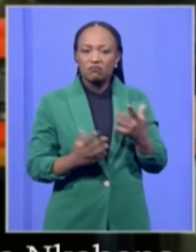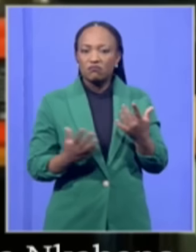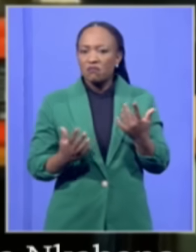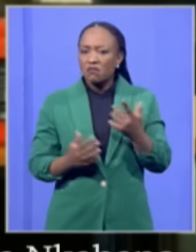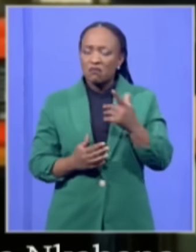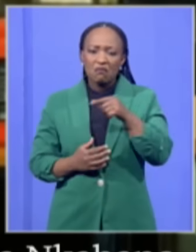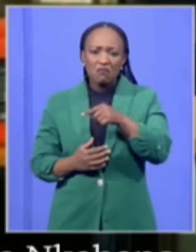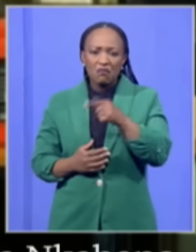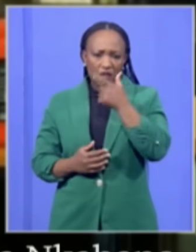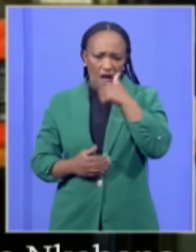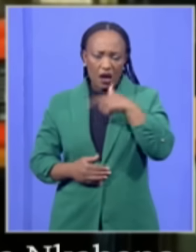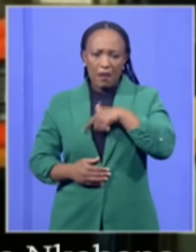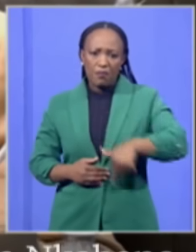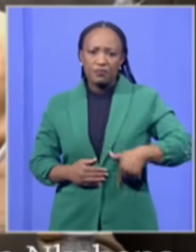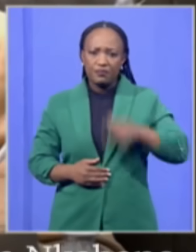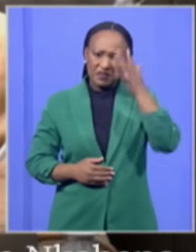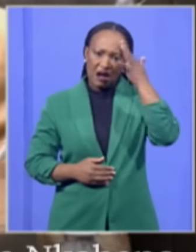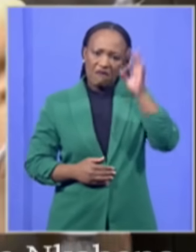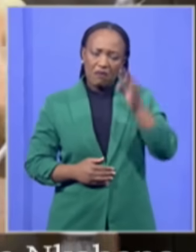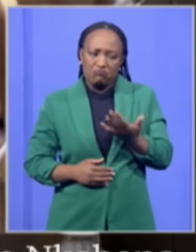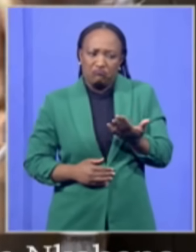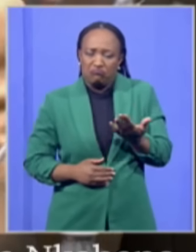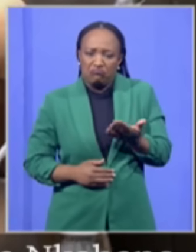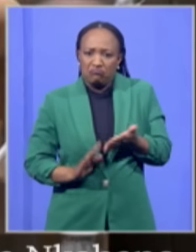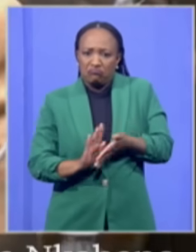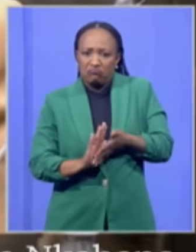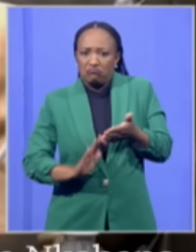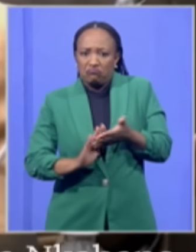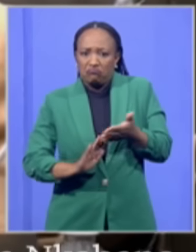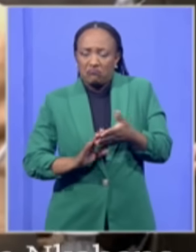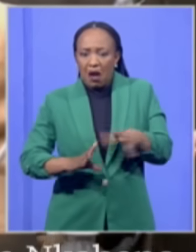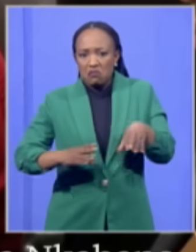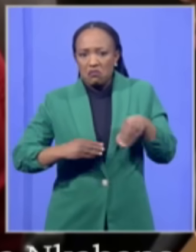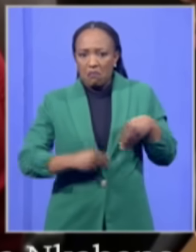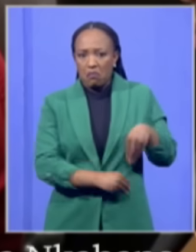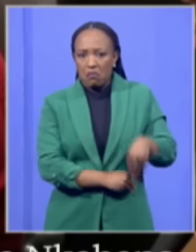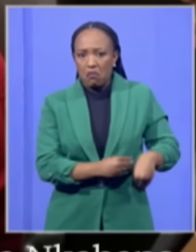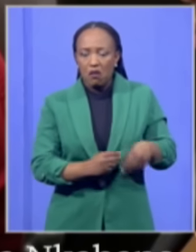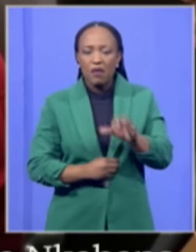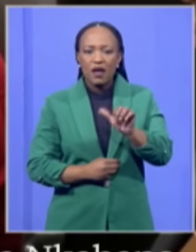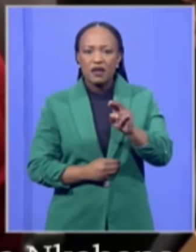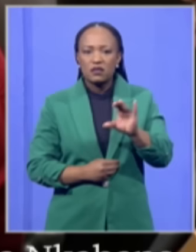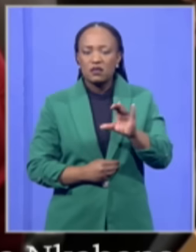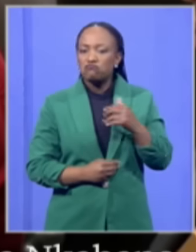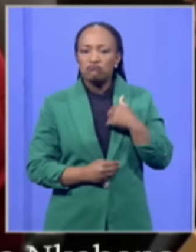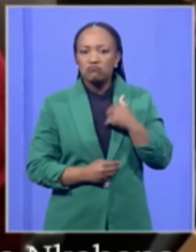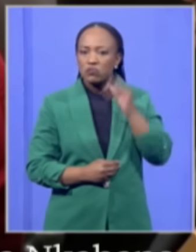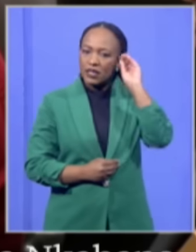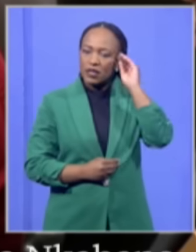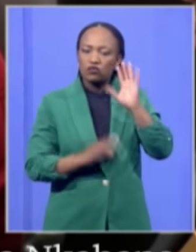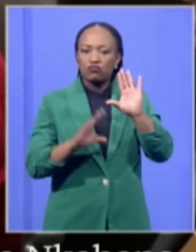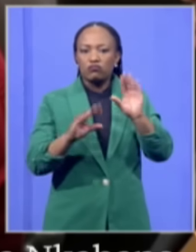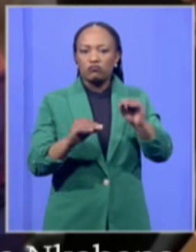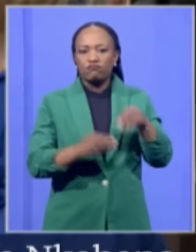ditiragalo tša mohuta wo, gomme seo ke sešupo sa gore mokgatlo wa ANC ga ona kgahlego ya go fediša bomenetša.